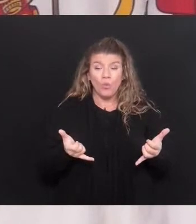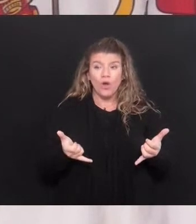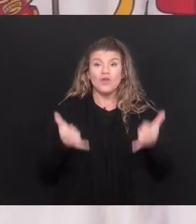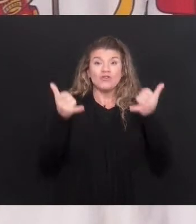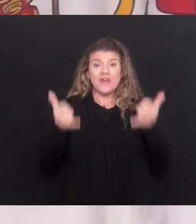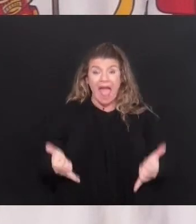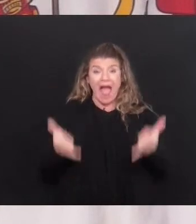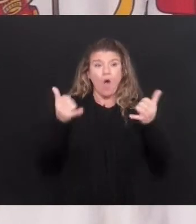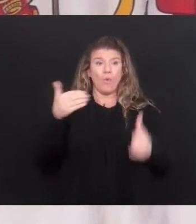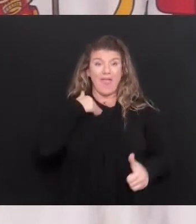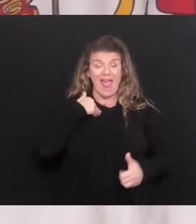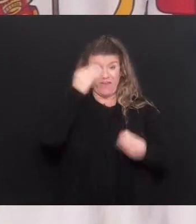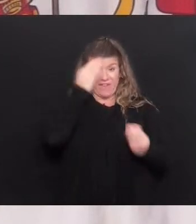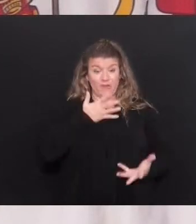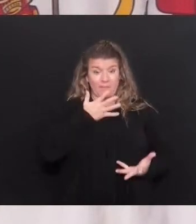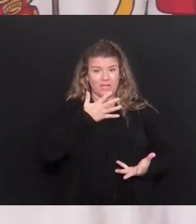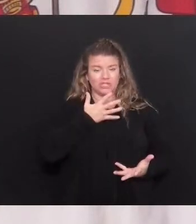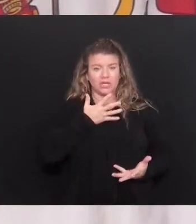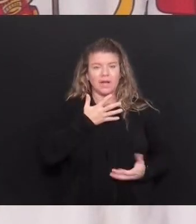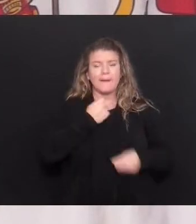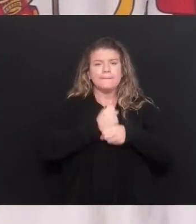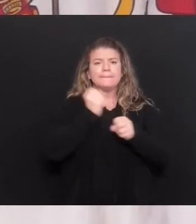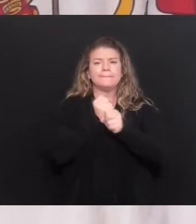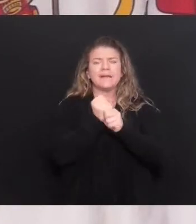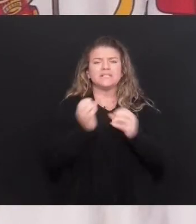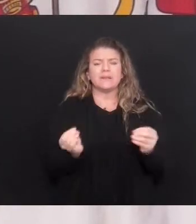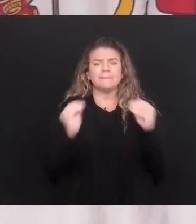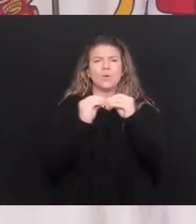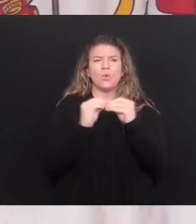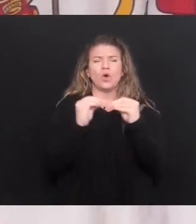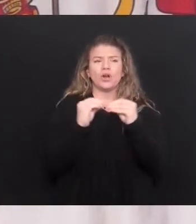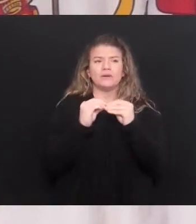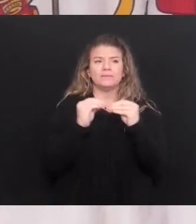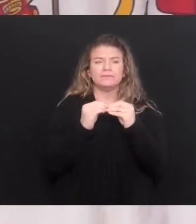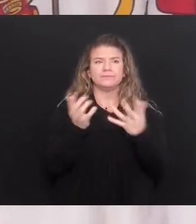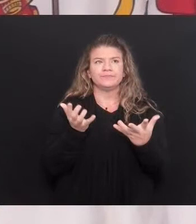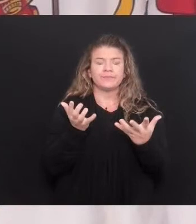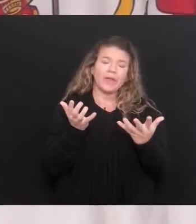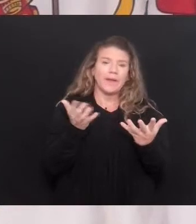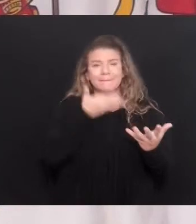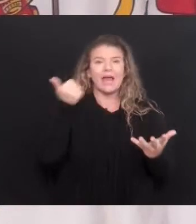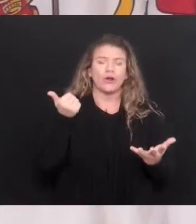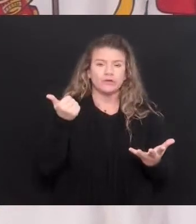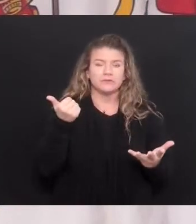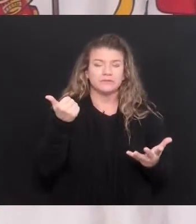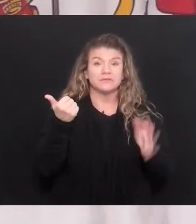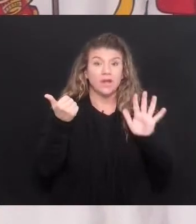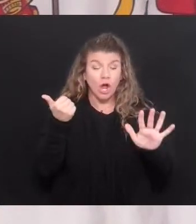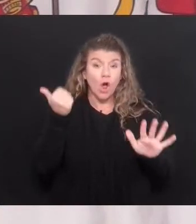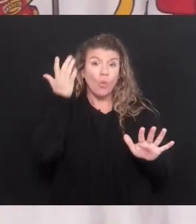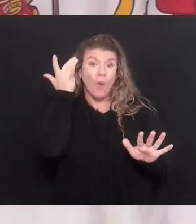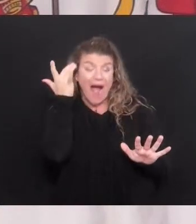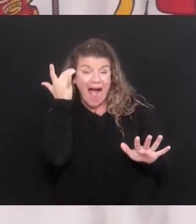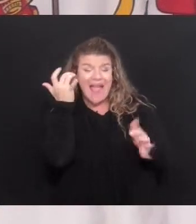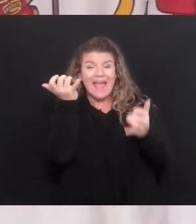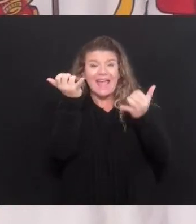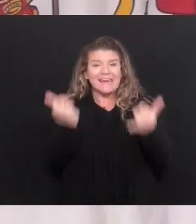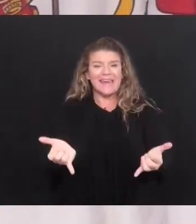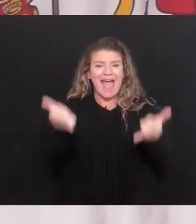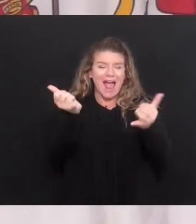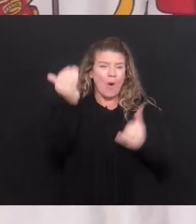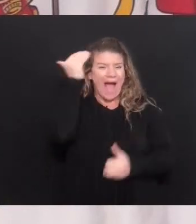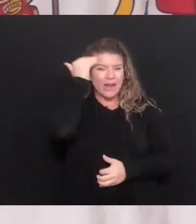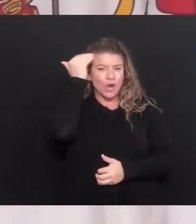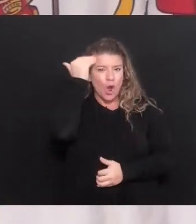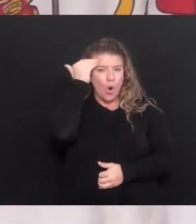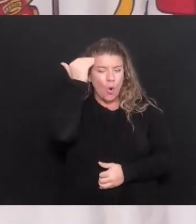having this information, it makes it even, in some ways, at least better. Because now I know we've